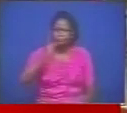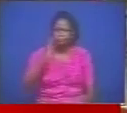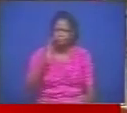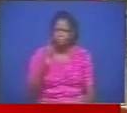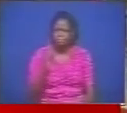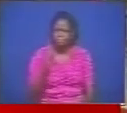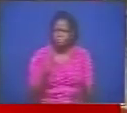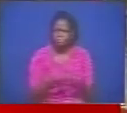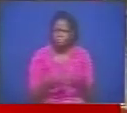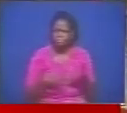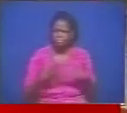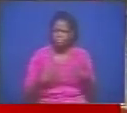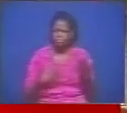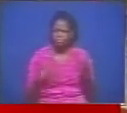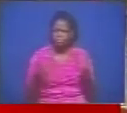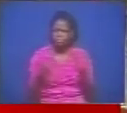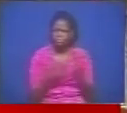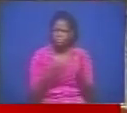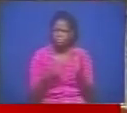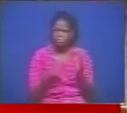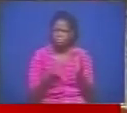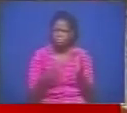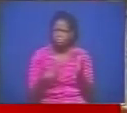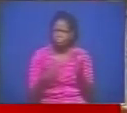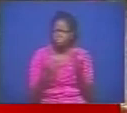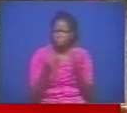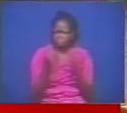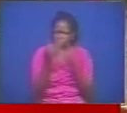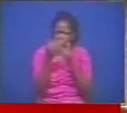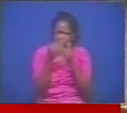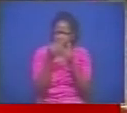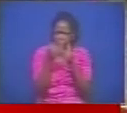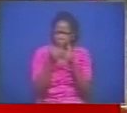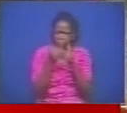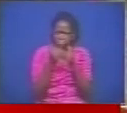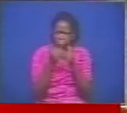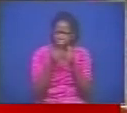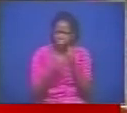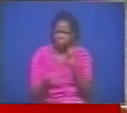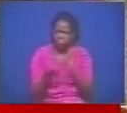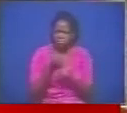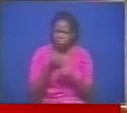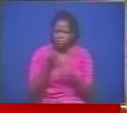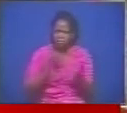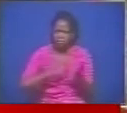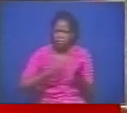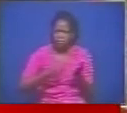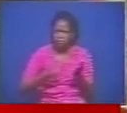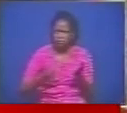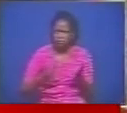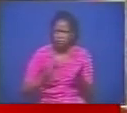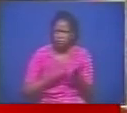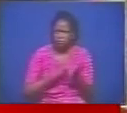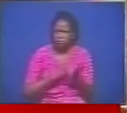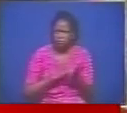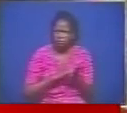happy at this point, we are closer home to signing and engaging in